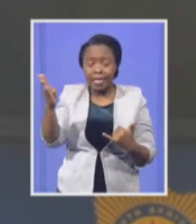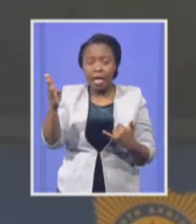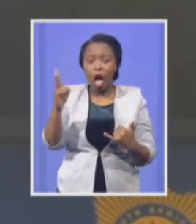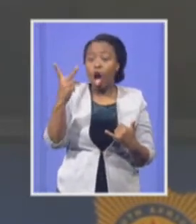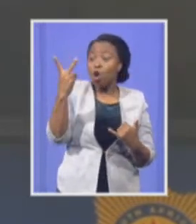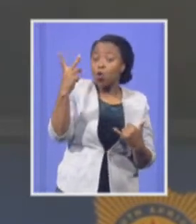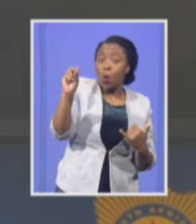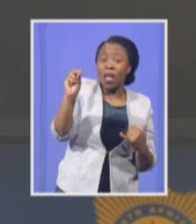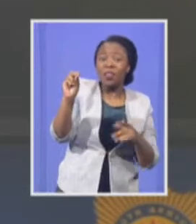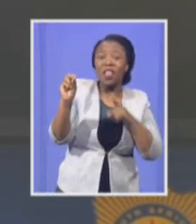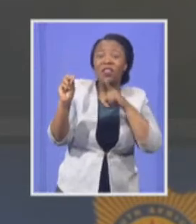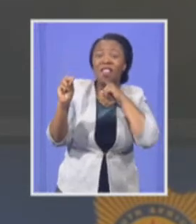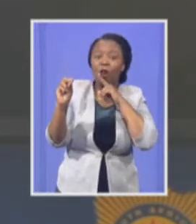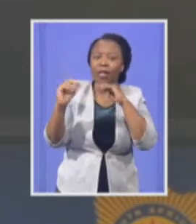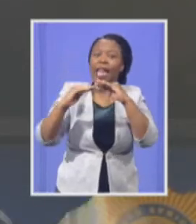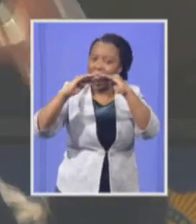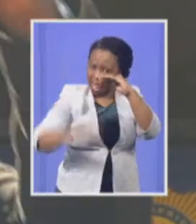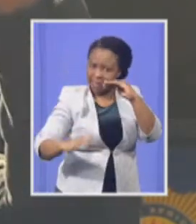awu-20,000 down